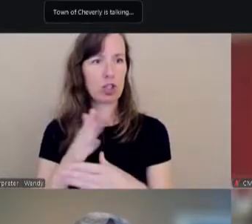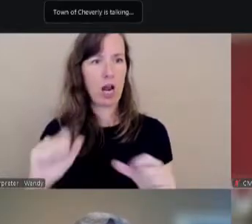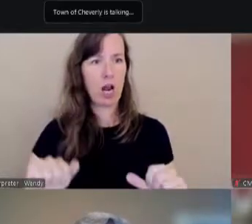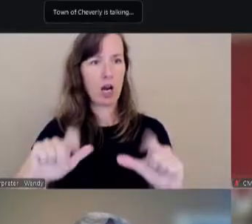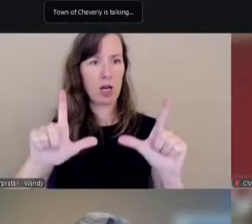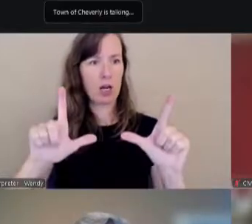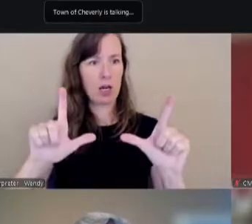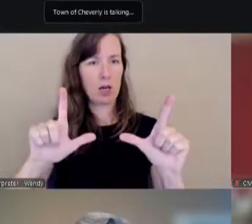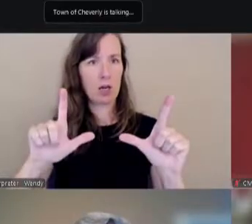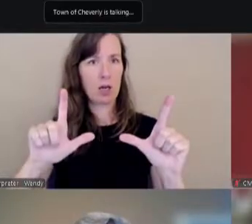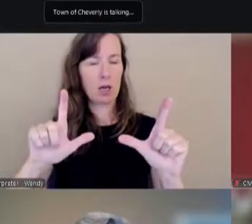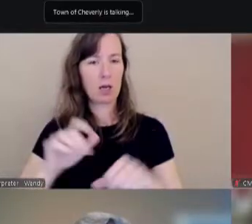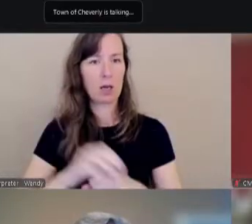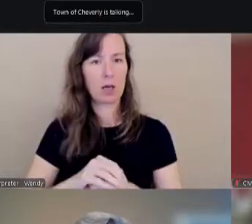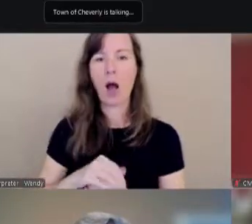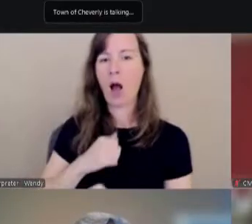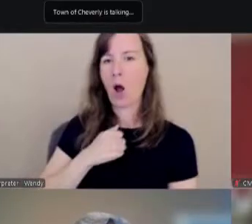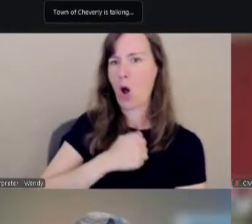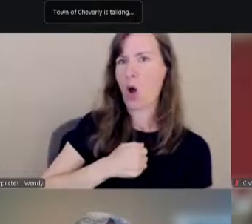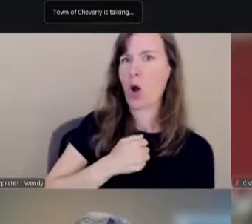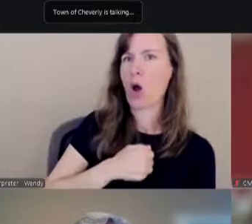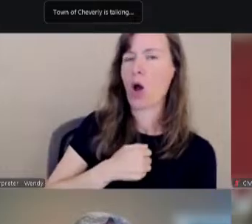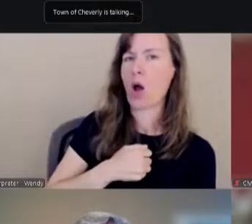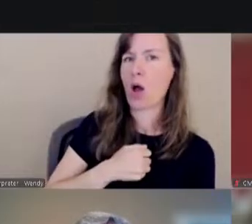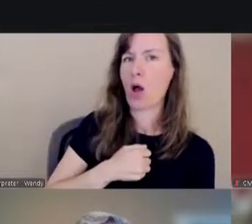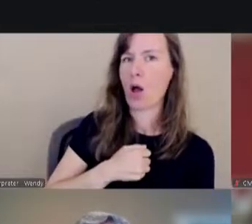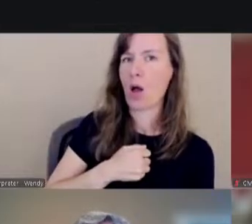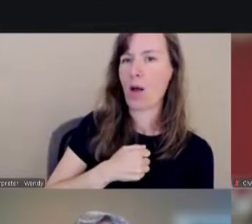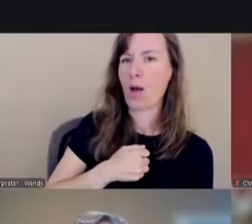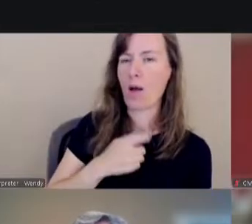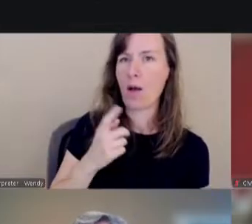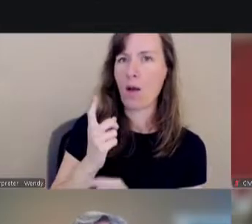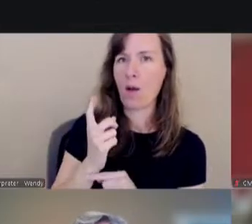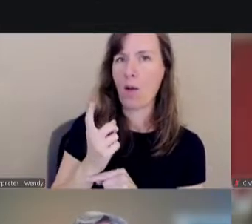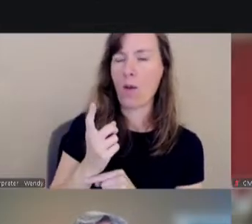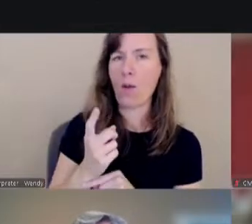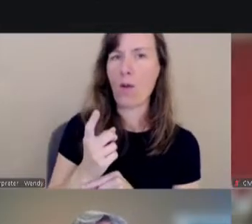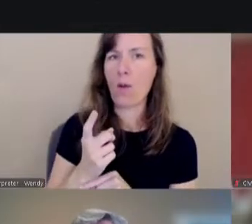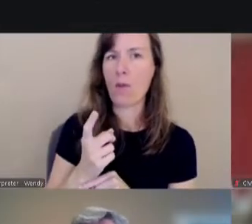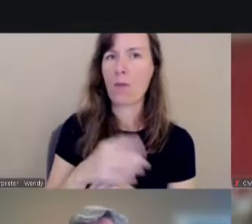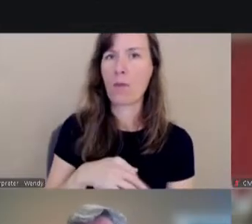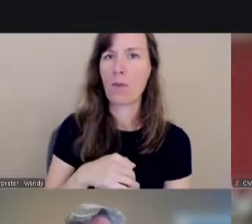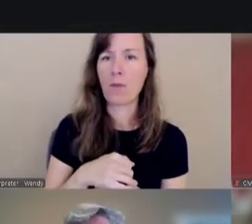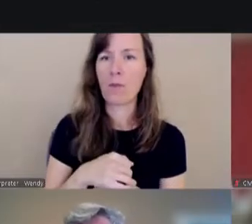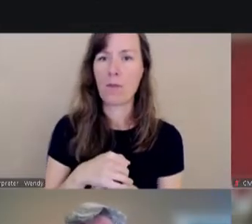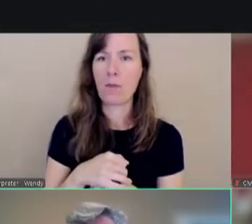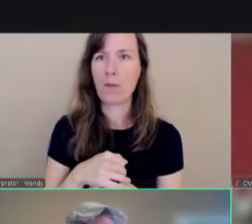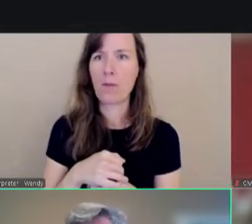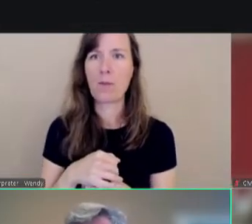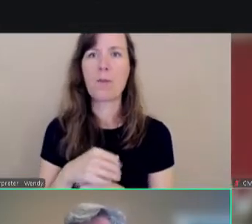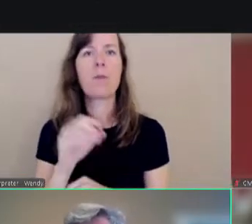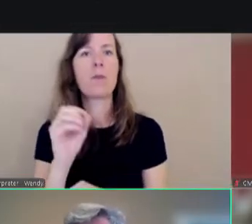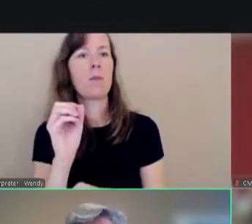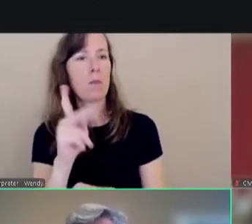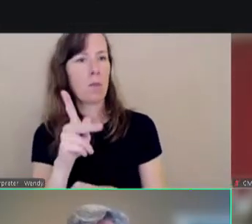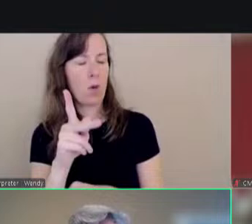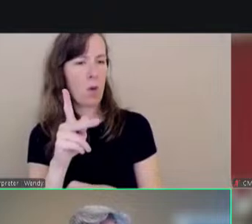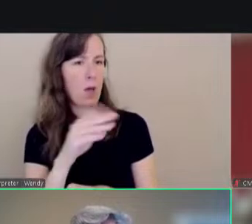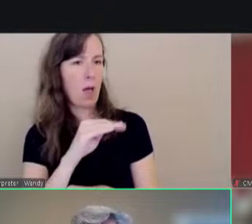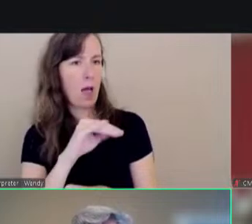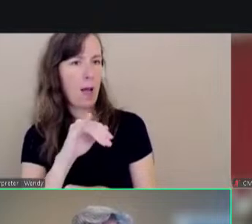No, I'm sorry. Alex is supposed to be sharing it. Got it. Okay. Okay, Ms. Prom, are you able to share